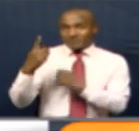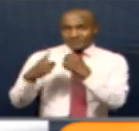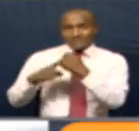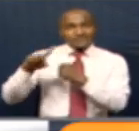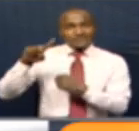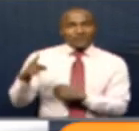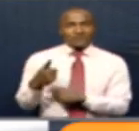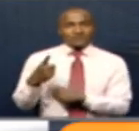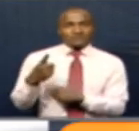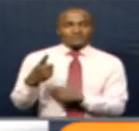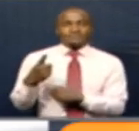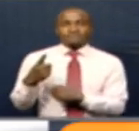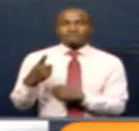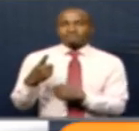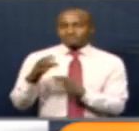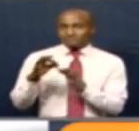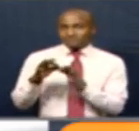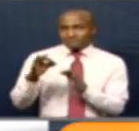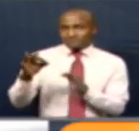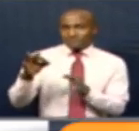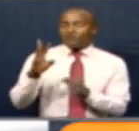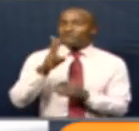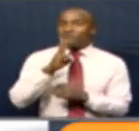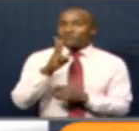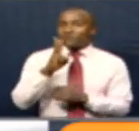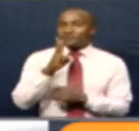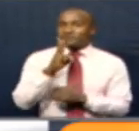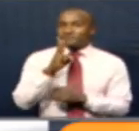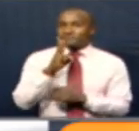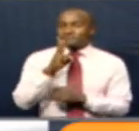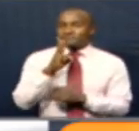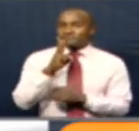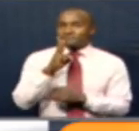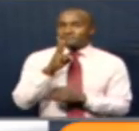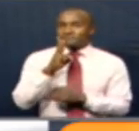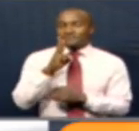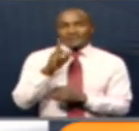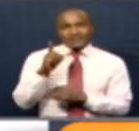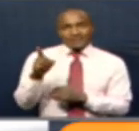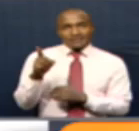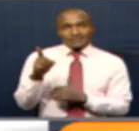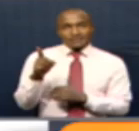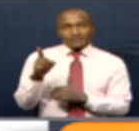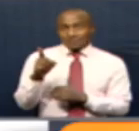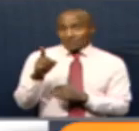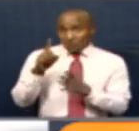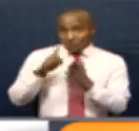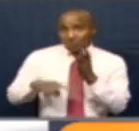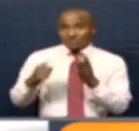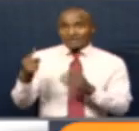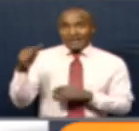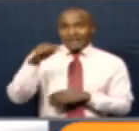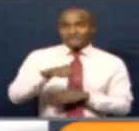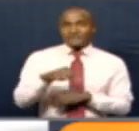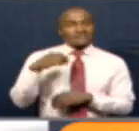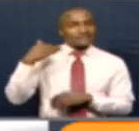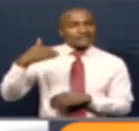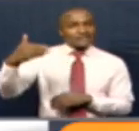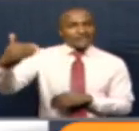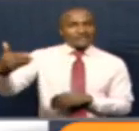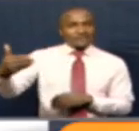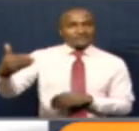526,000 cubic meters of water. Is what cubic liters of water. That's what comes in mm-hmm. daily.